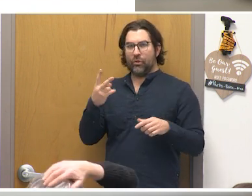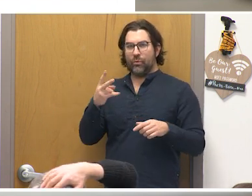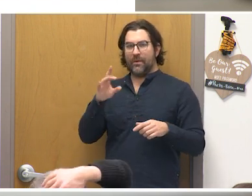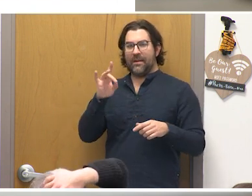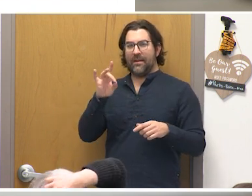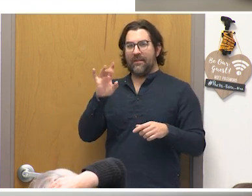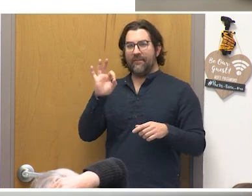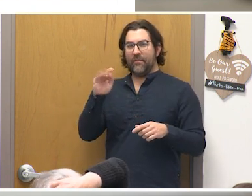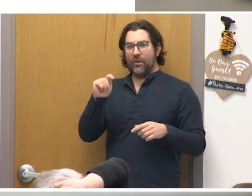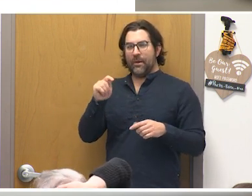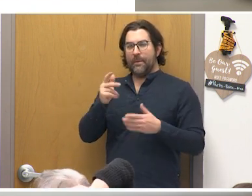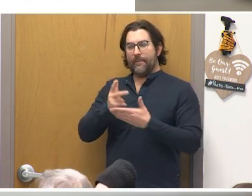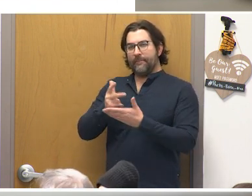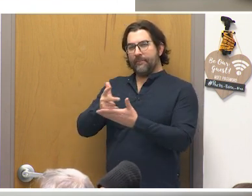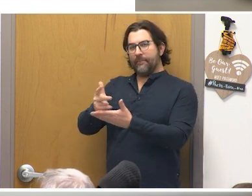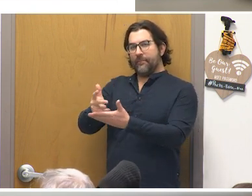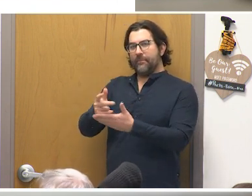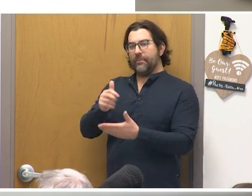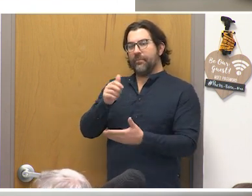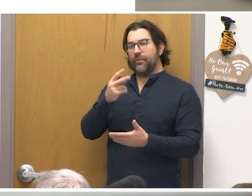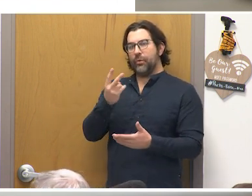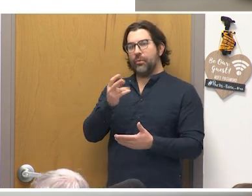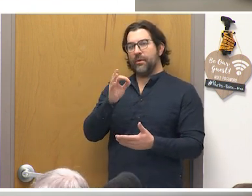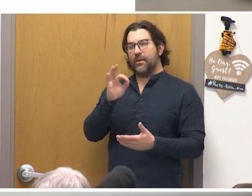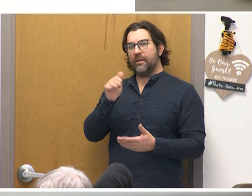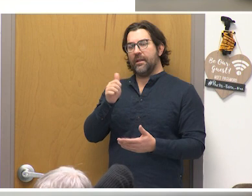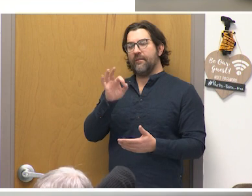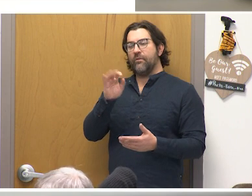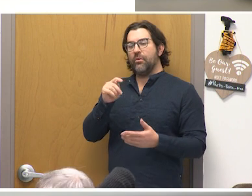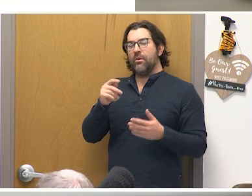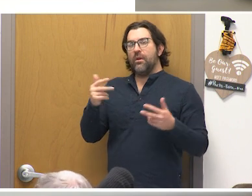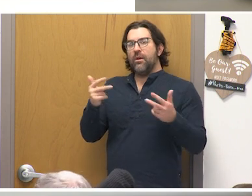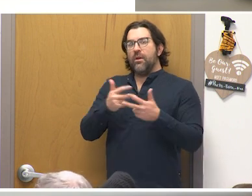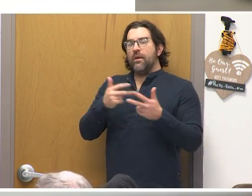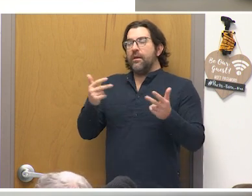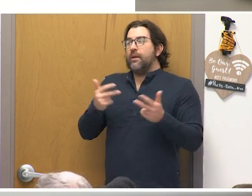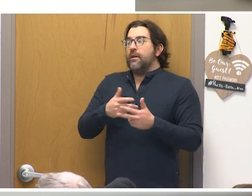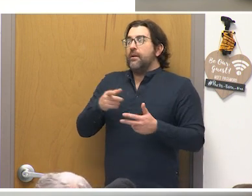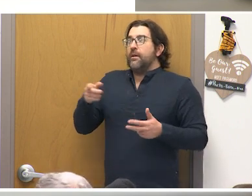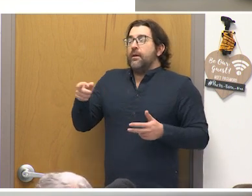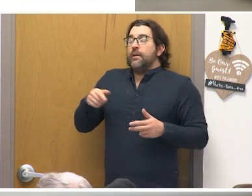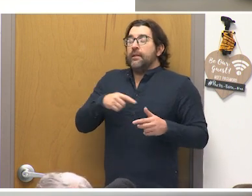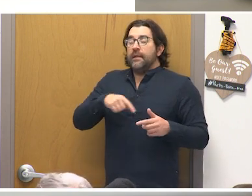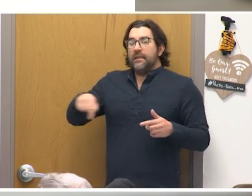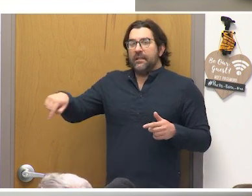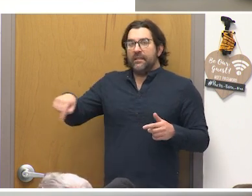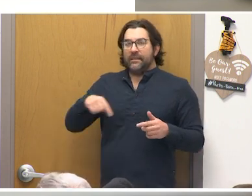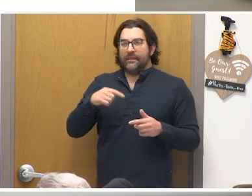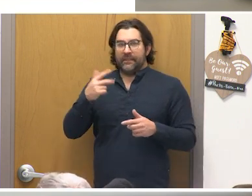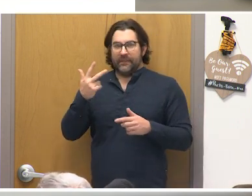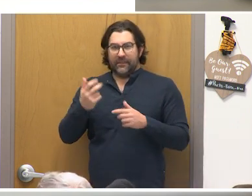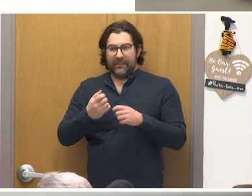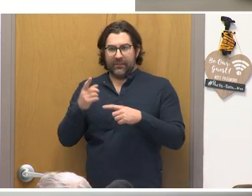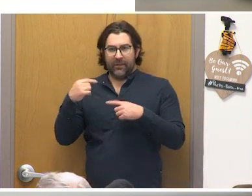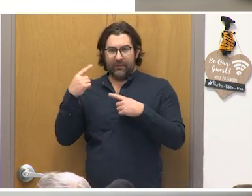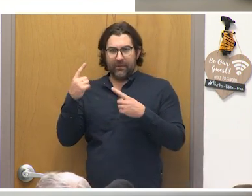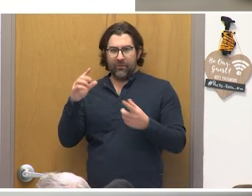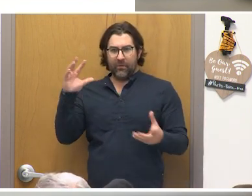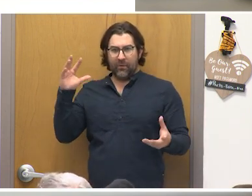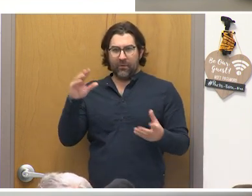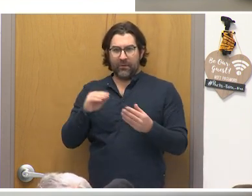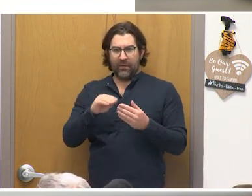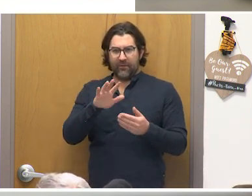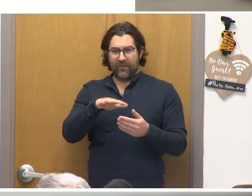side, and 2 10-foot travel lanes. Looking at the crash history on this corridor, in the past 3 years, there have been